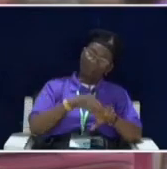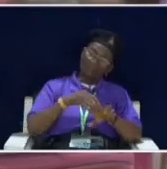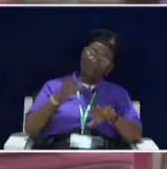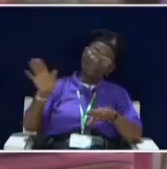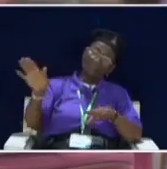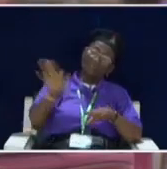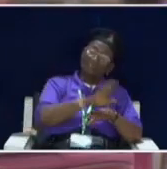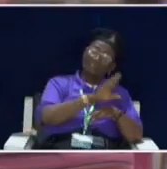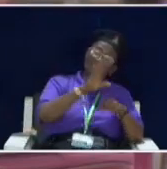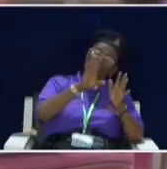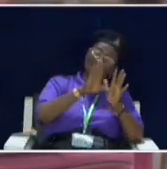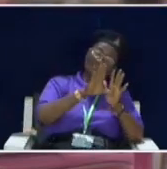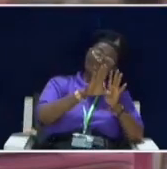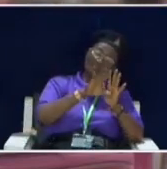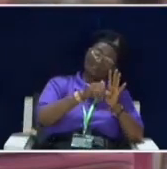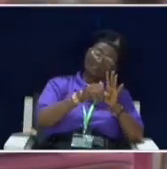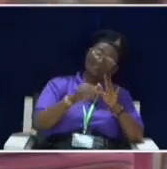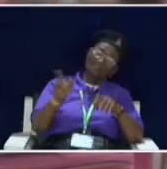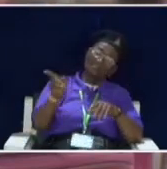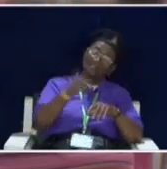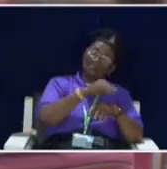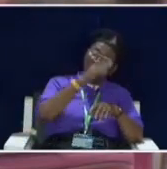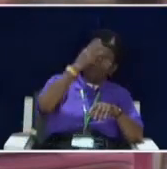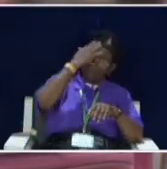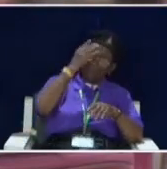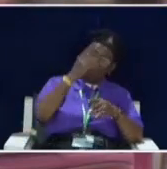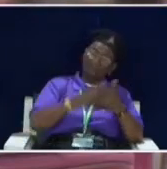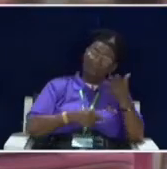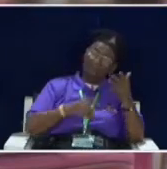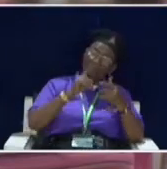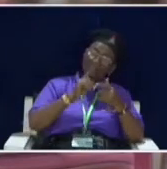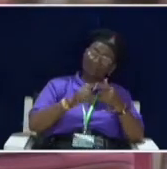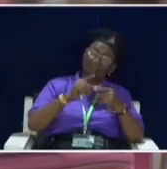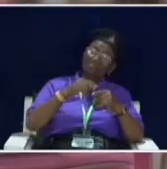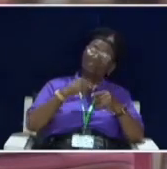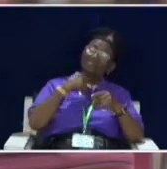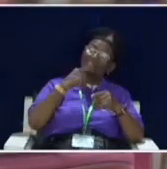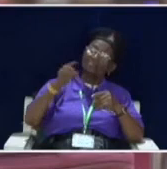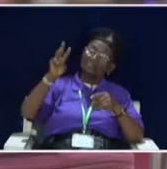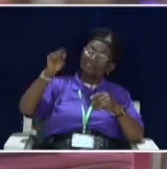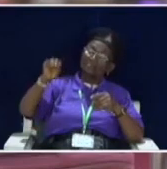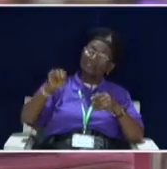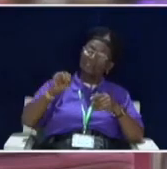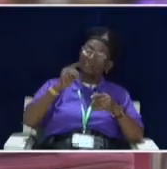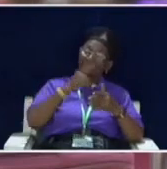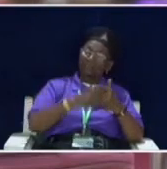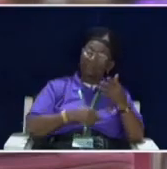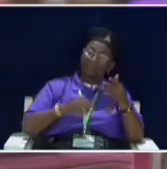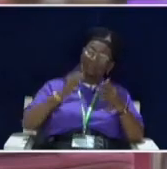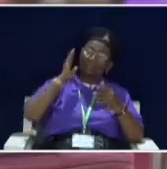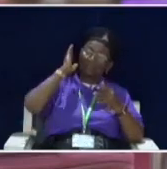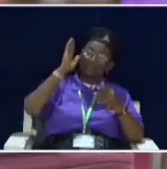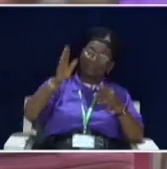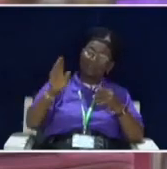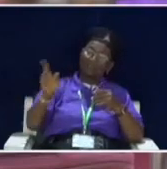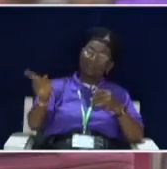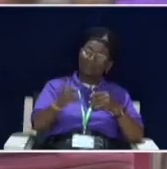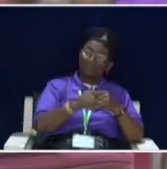you know what to say. What